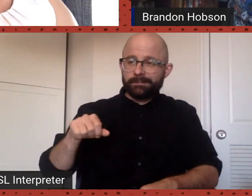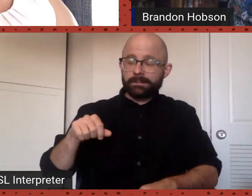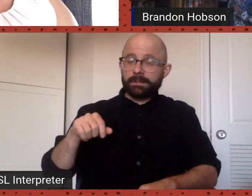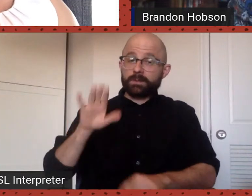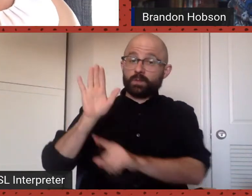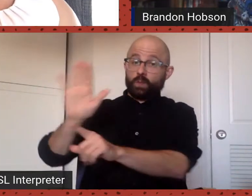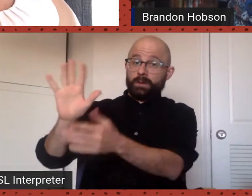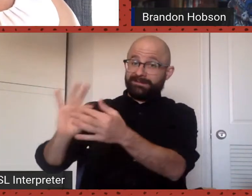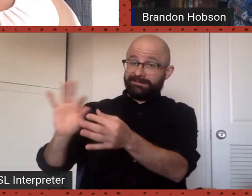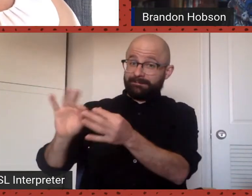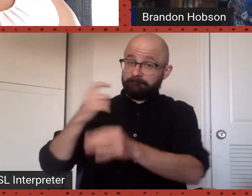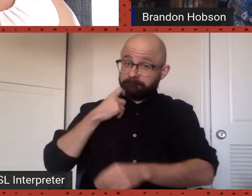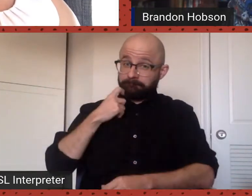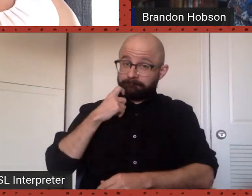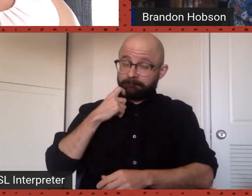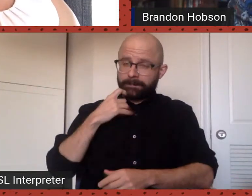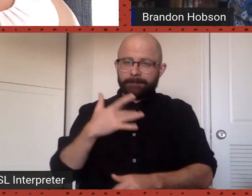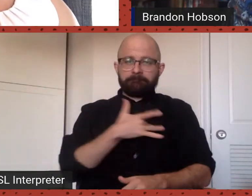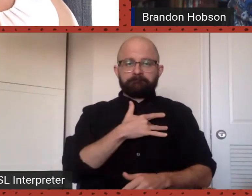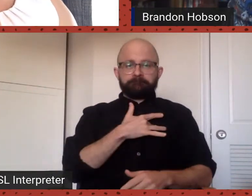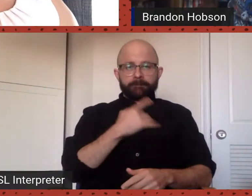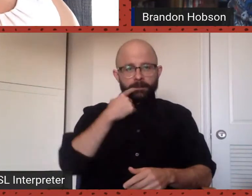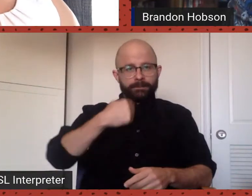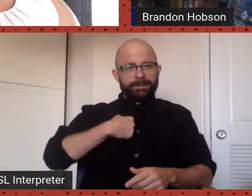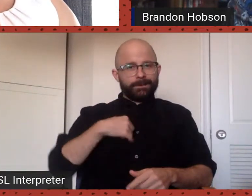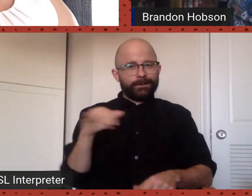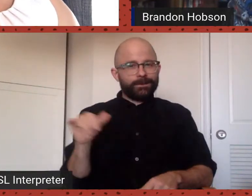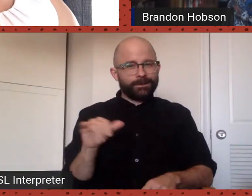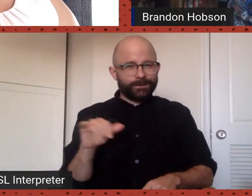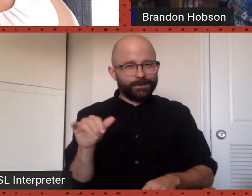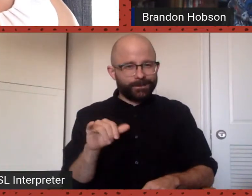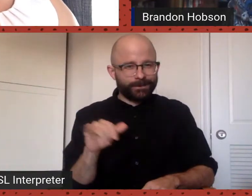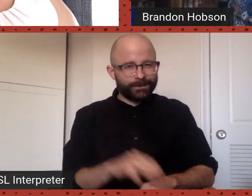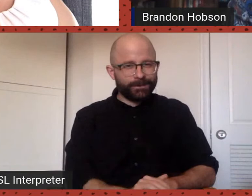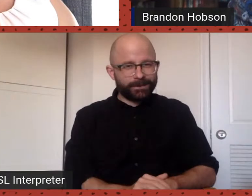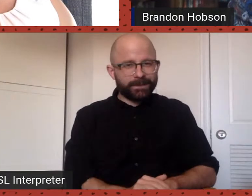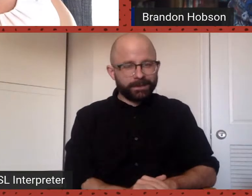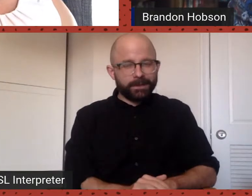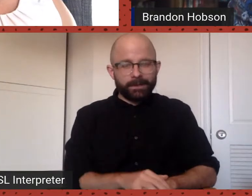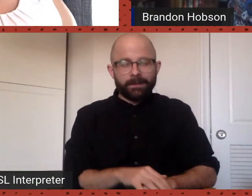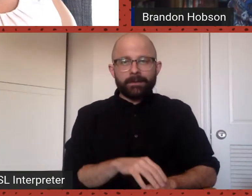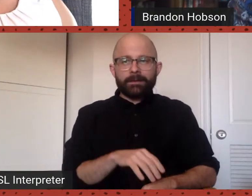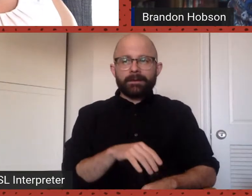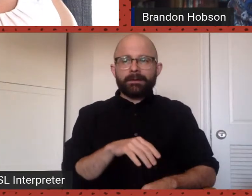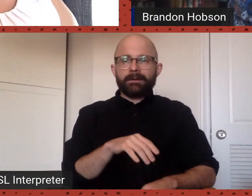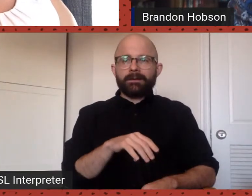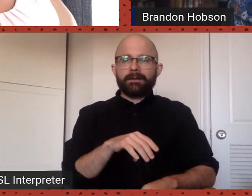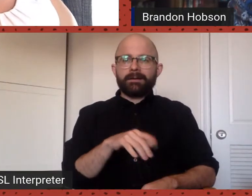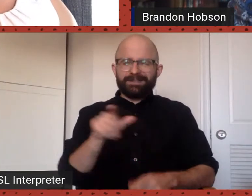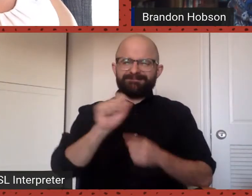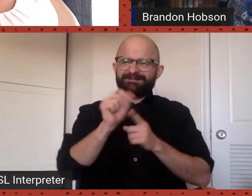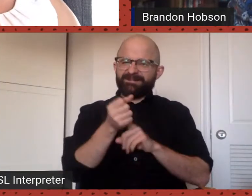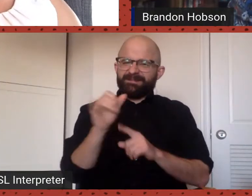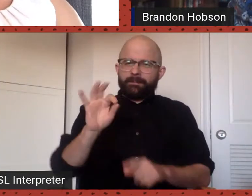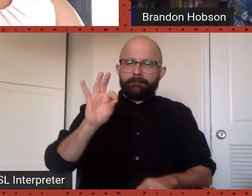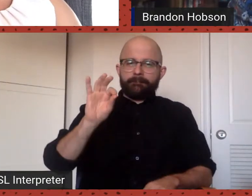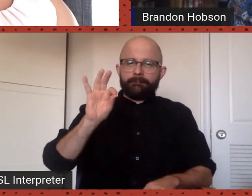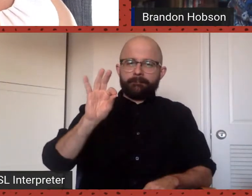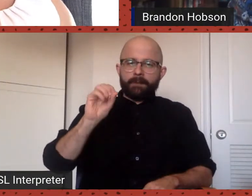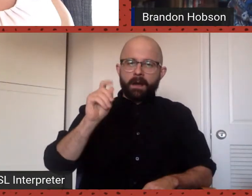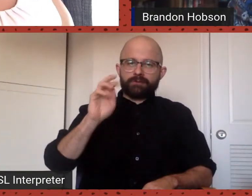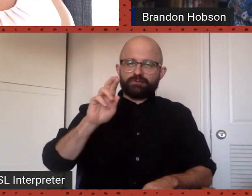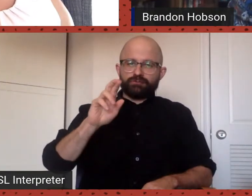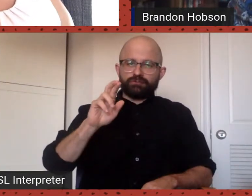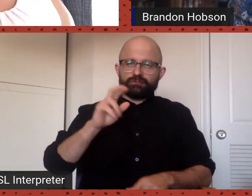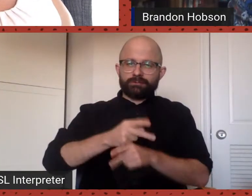too. Even through, right, something like foster care, many folks may be unaware of,